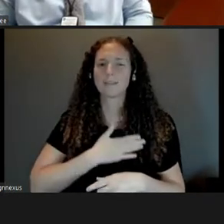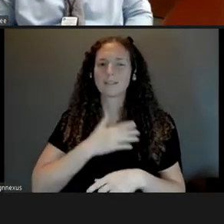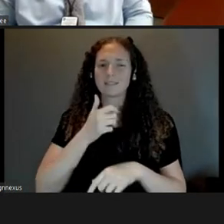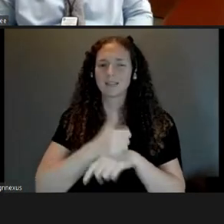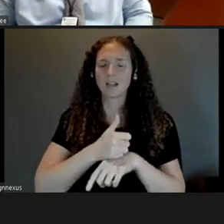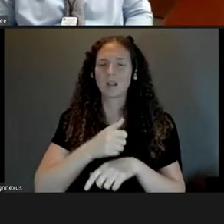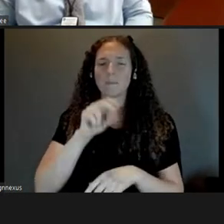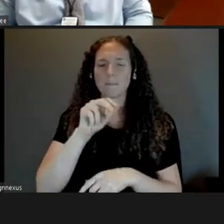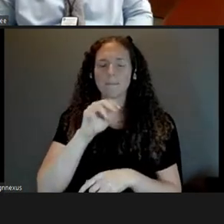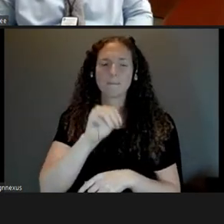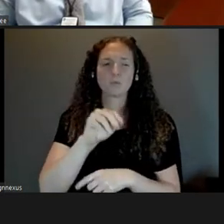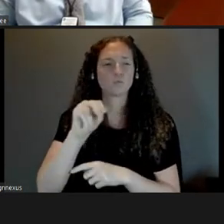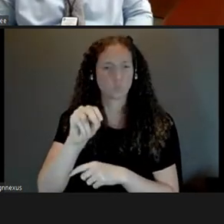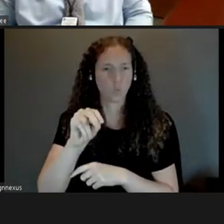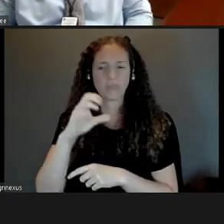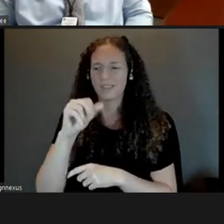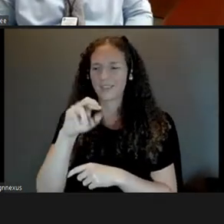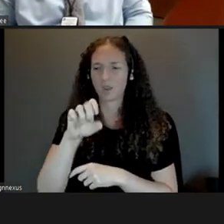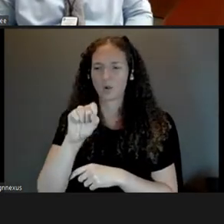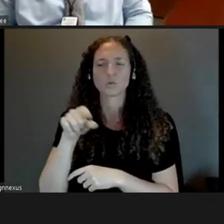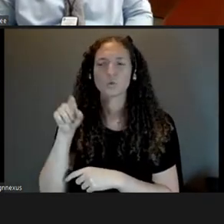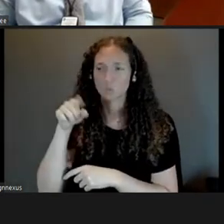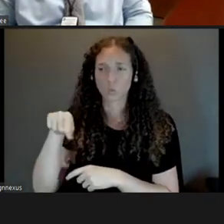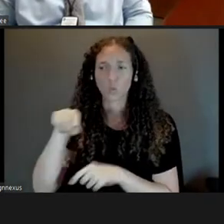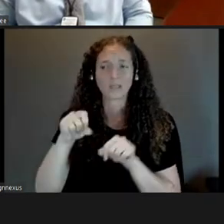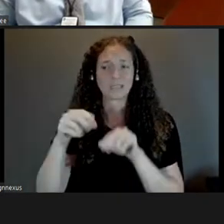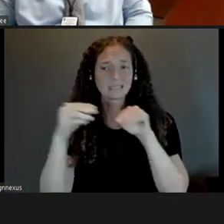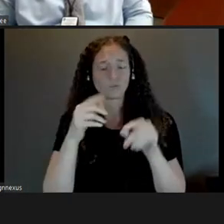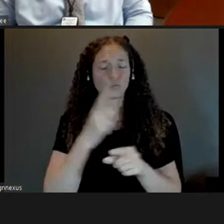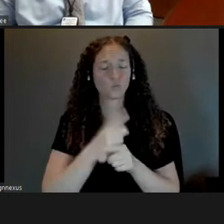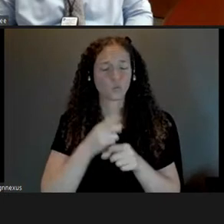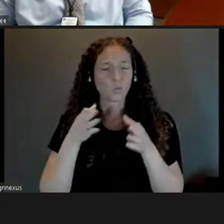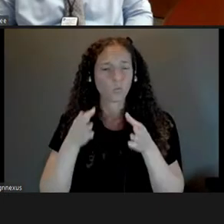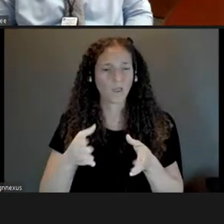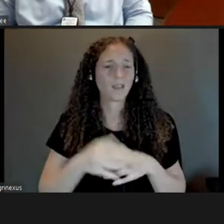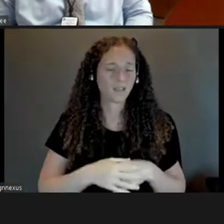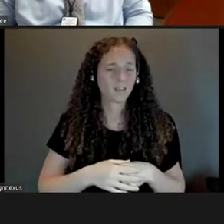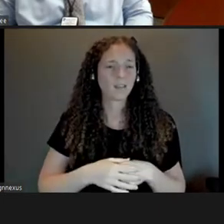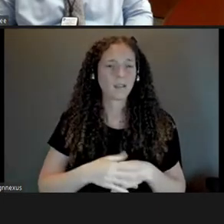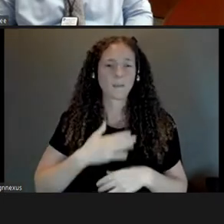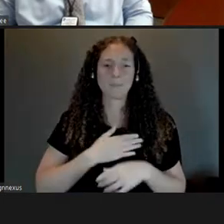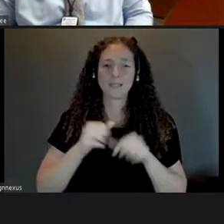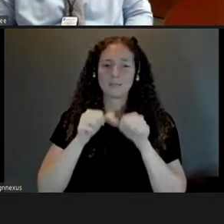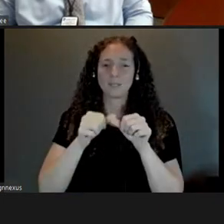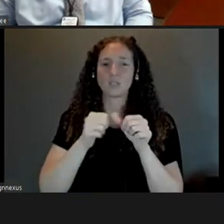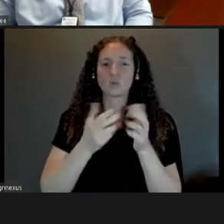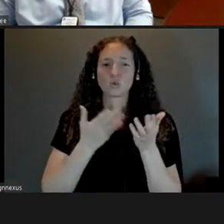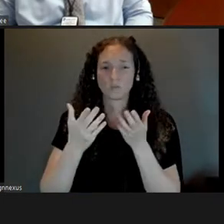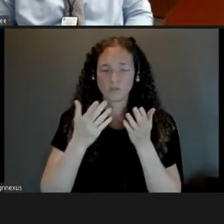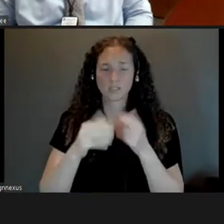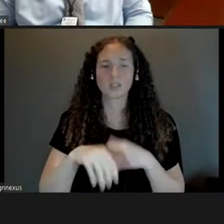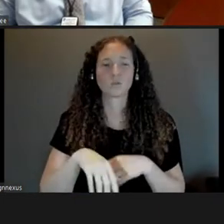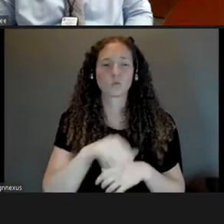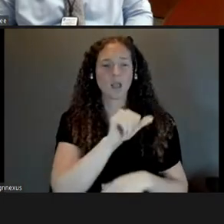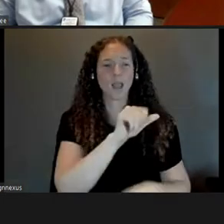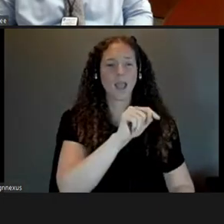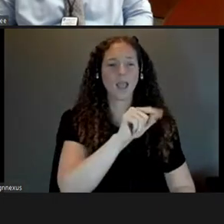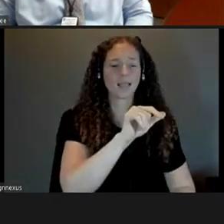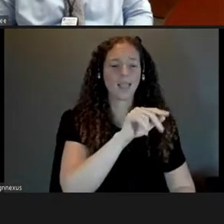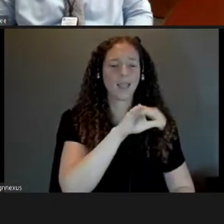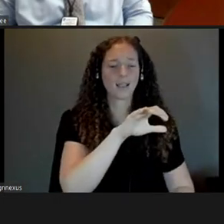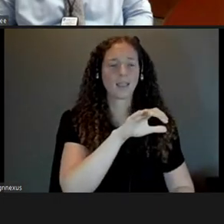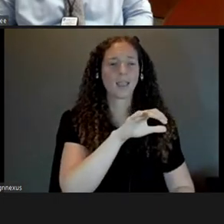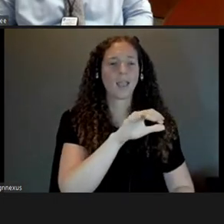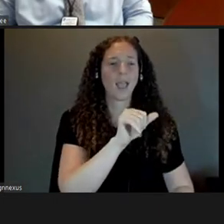the right way. Please maintain the services between Atlantic Avenue to Jamaica. It makes it a